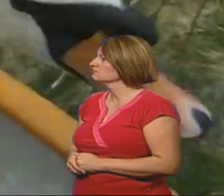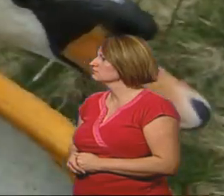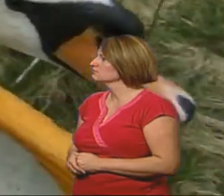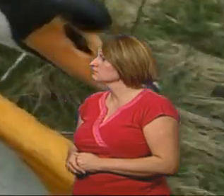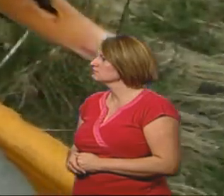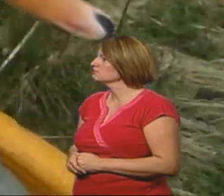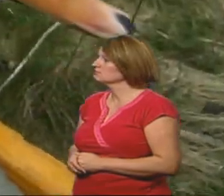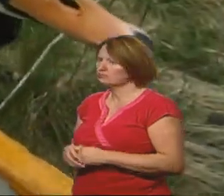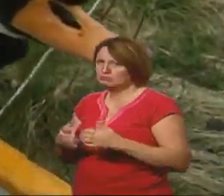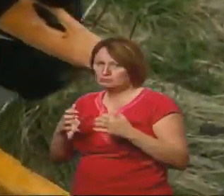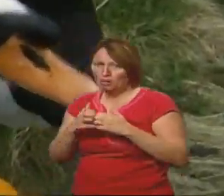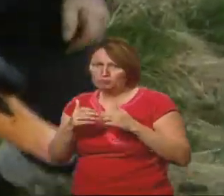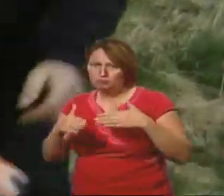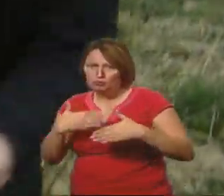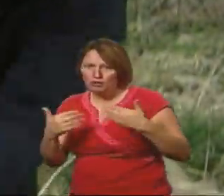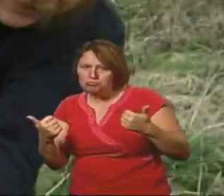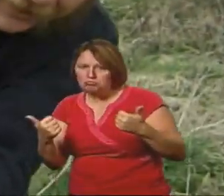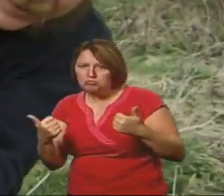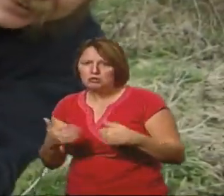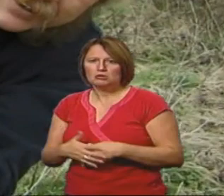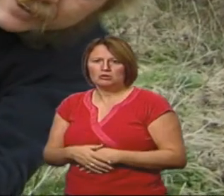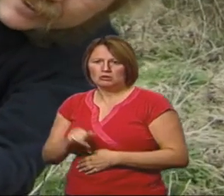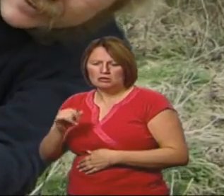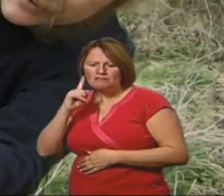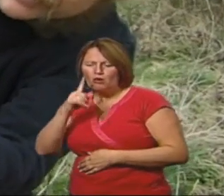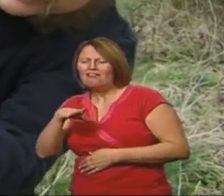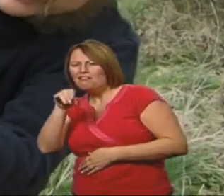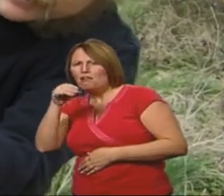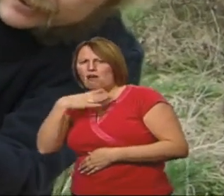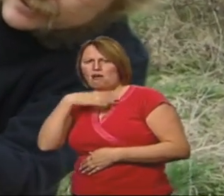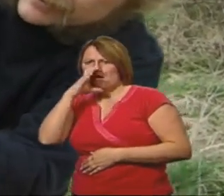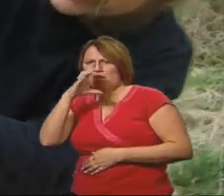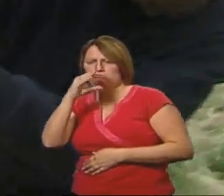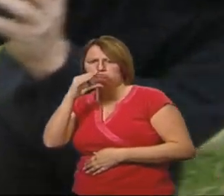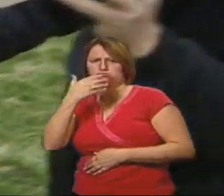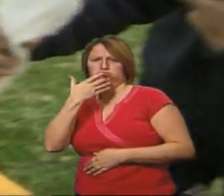Oh, fella. How you doing, fella? Hey? I think I'm soaked.